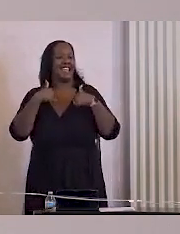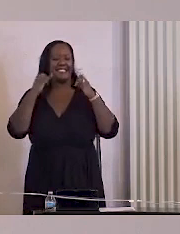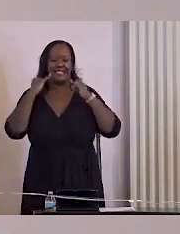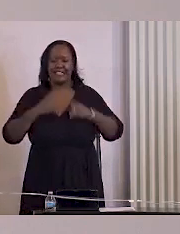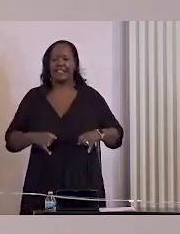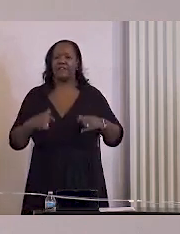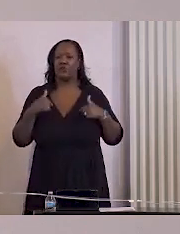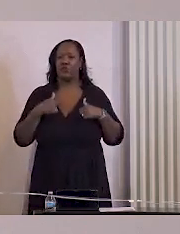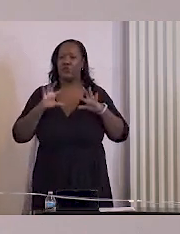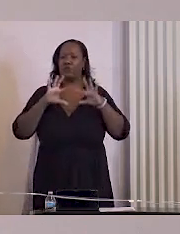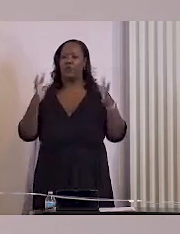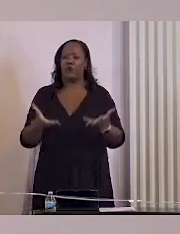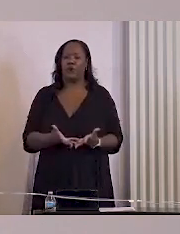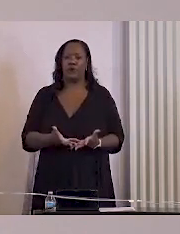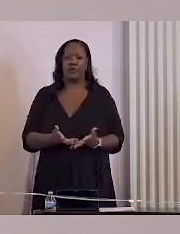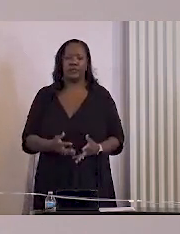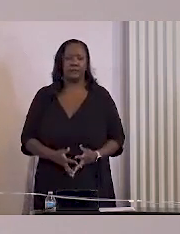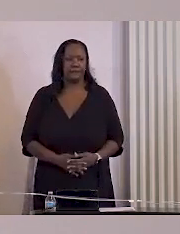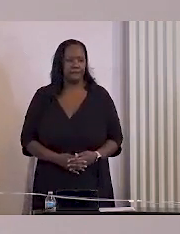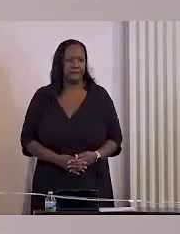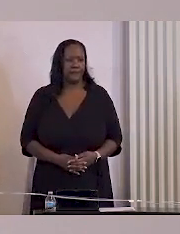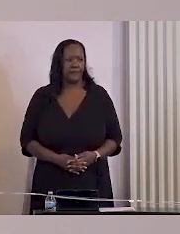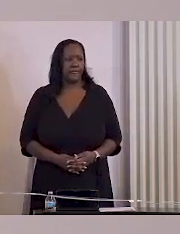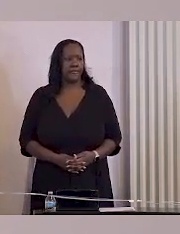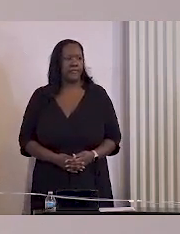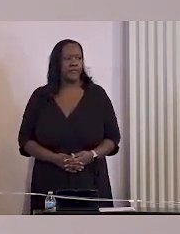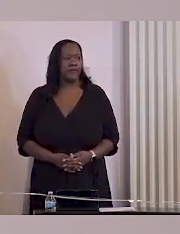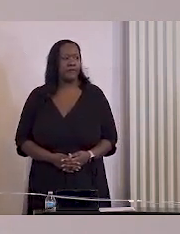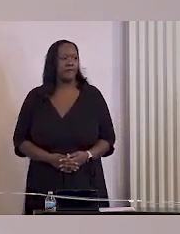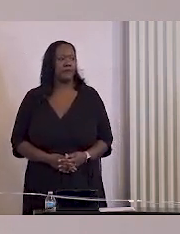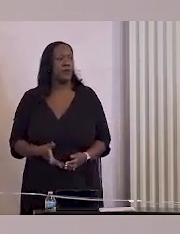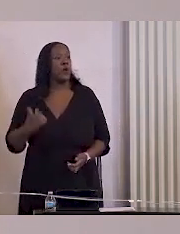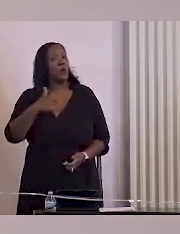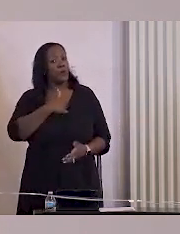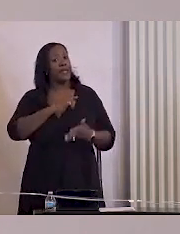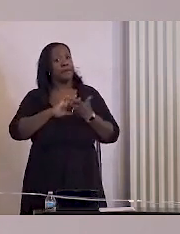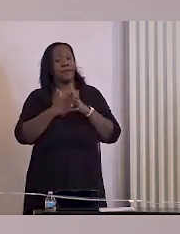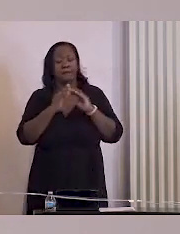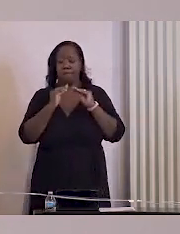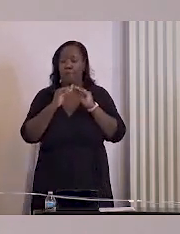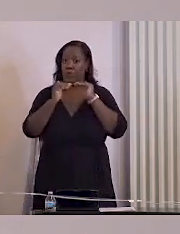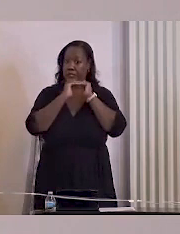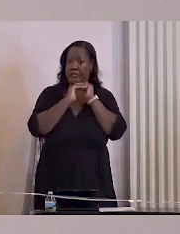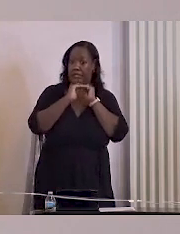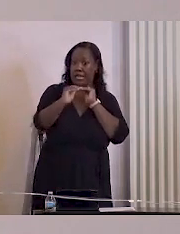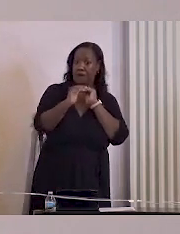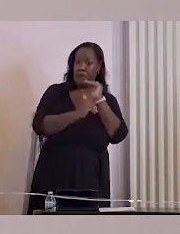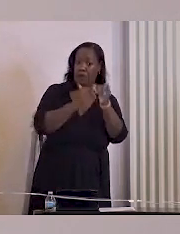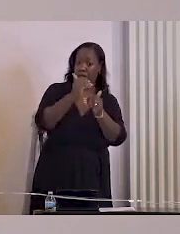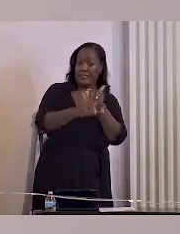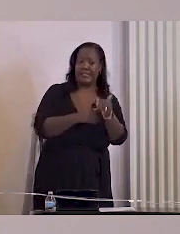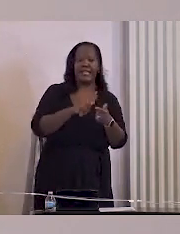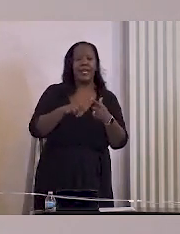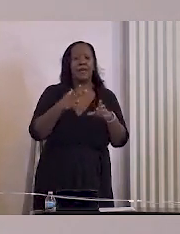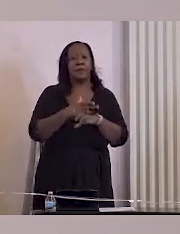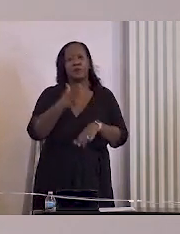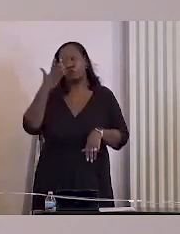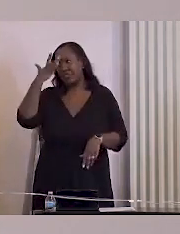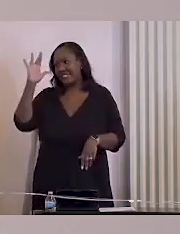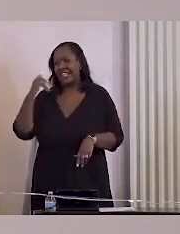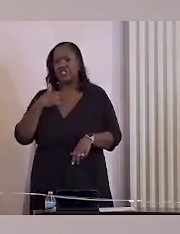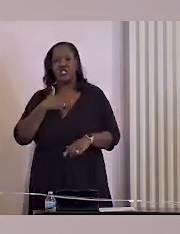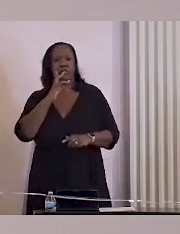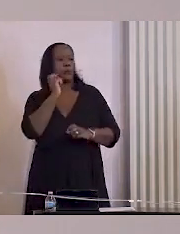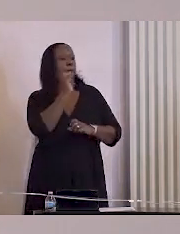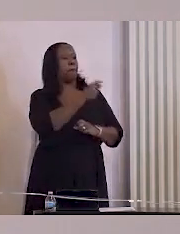world. We could reason our way to a more sustainable process, but we use our intelligence to outsmart